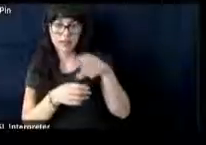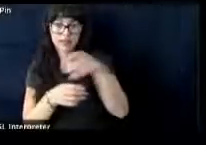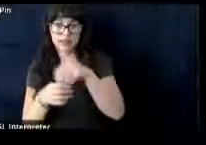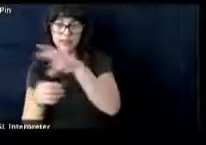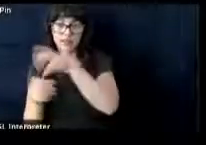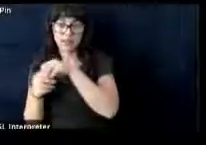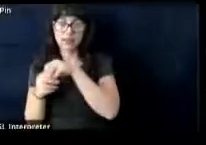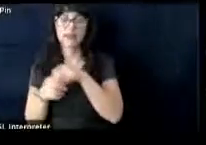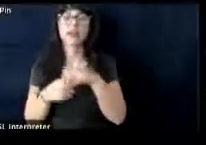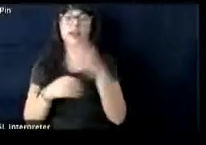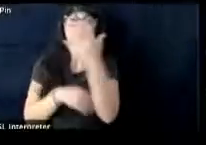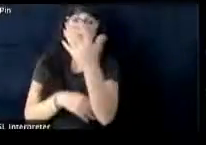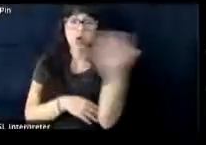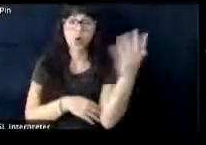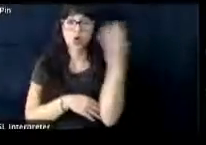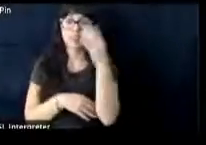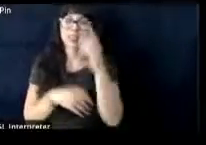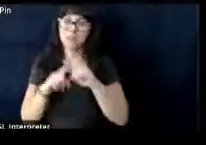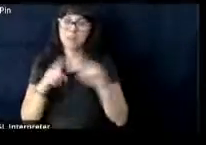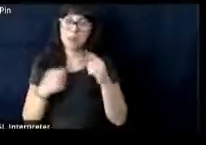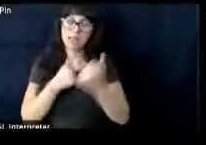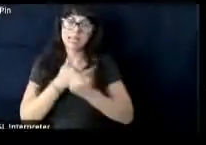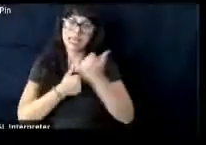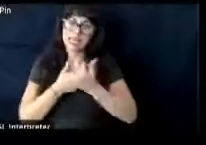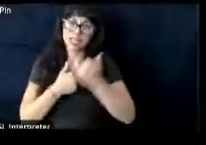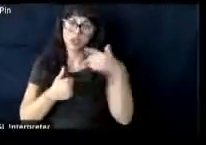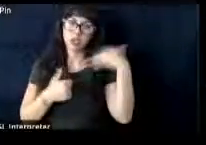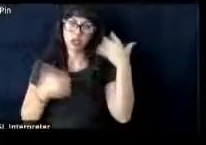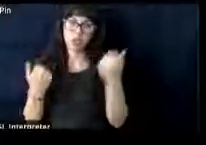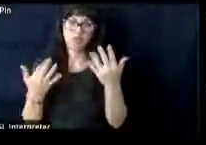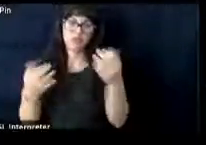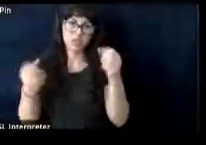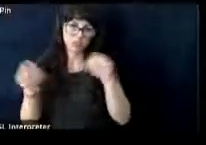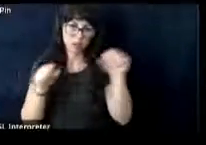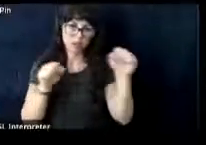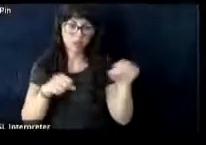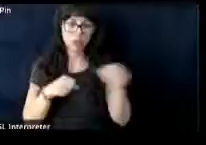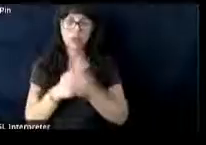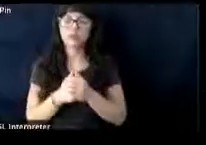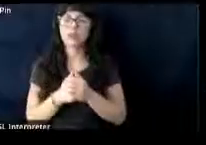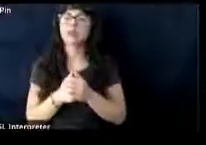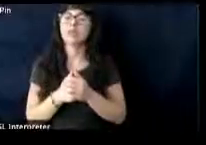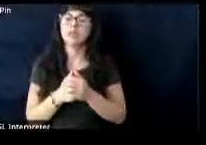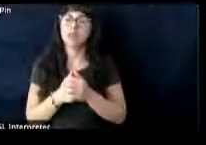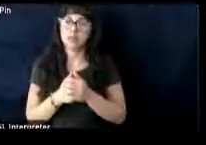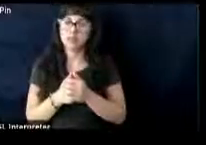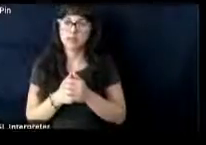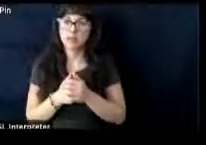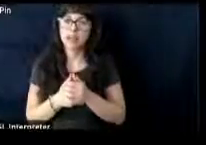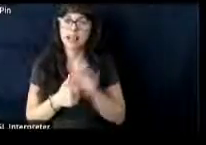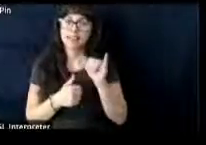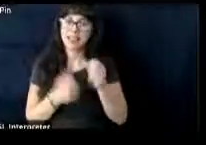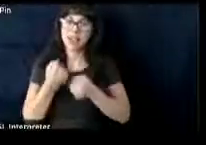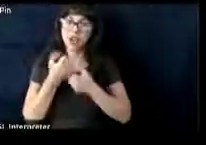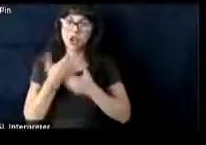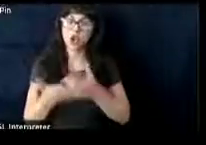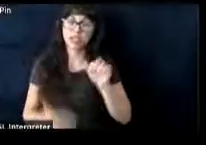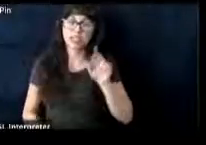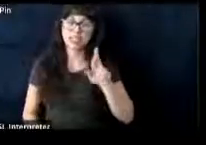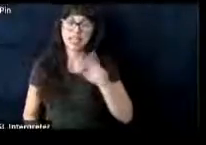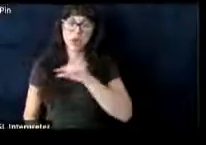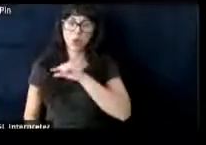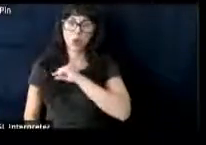risks of large, uncontrolled brush fires. Brush fires in many communities make air quality also an issue for